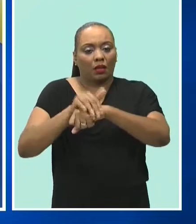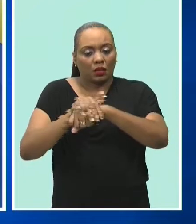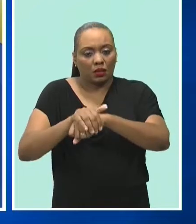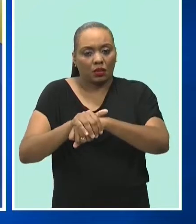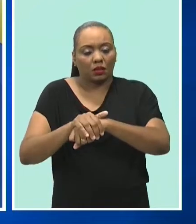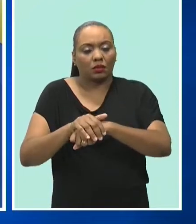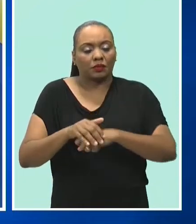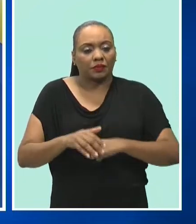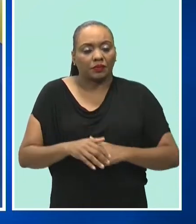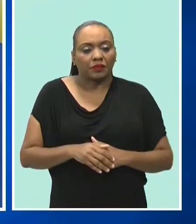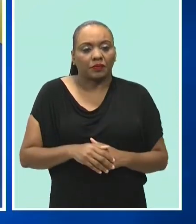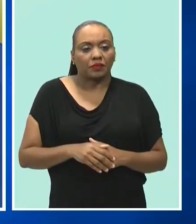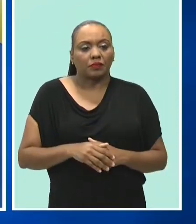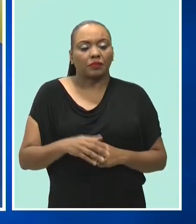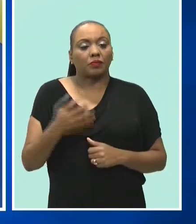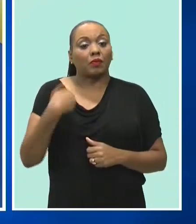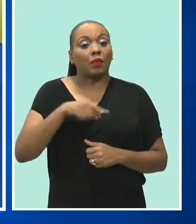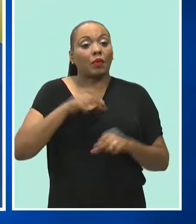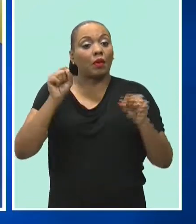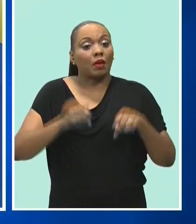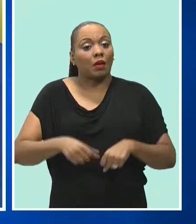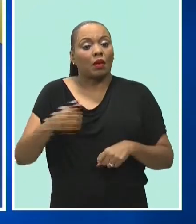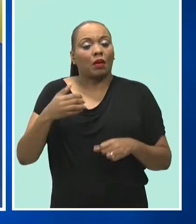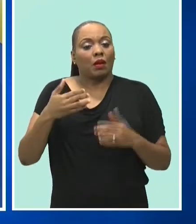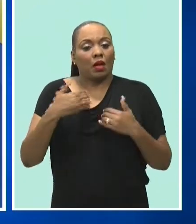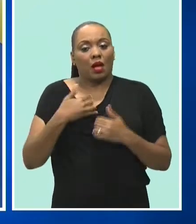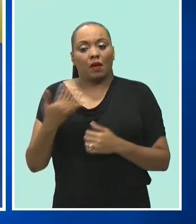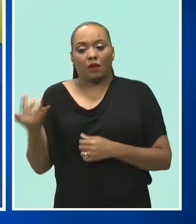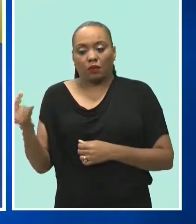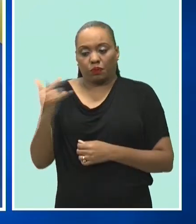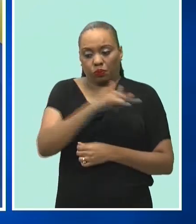of efforts, we can have this direct